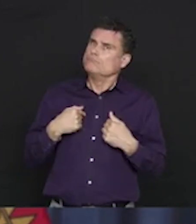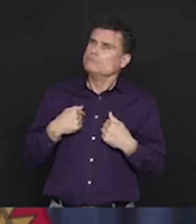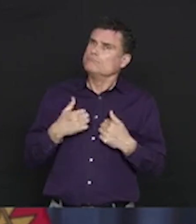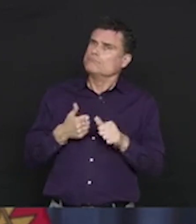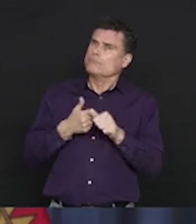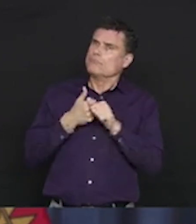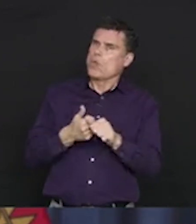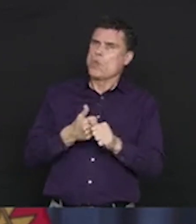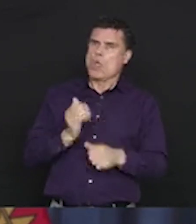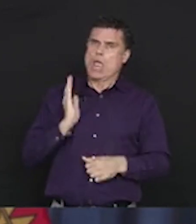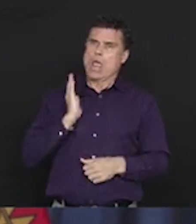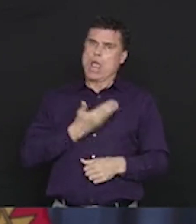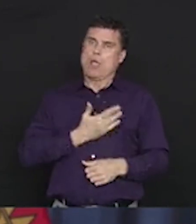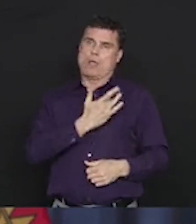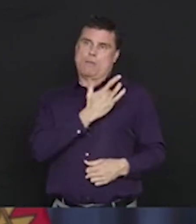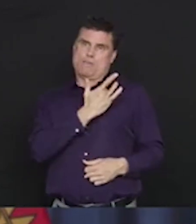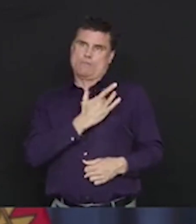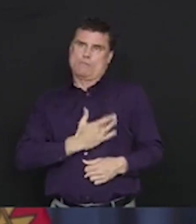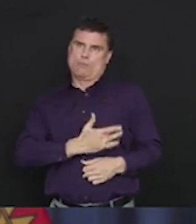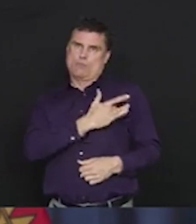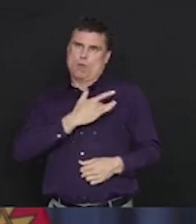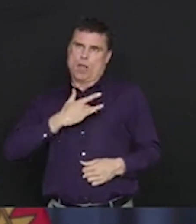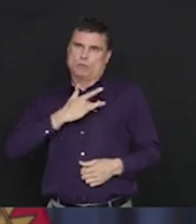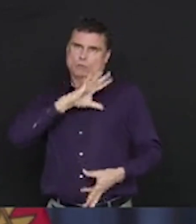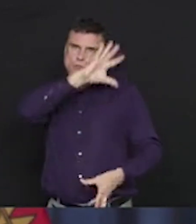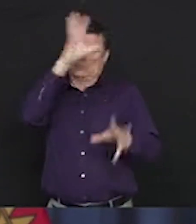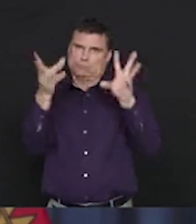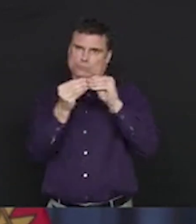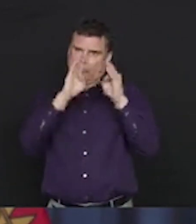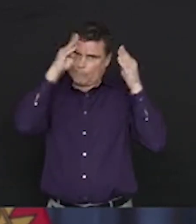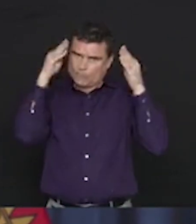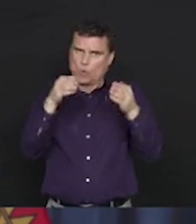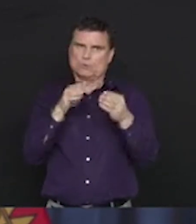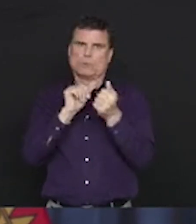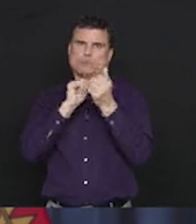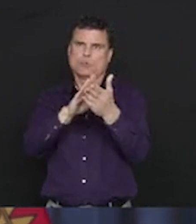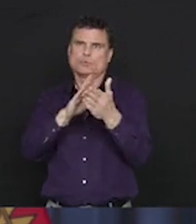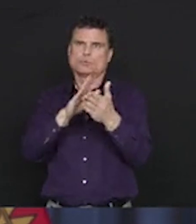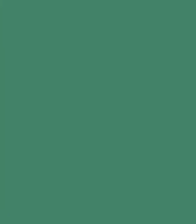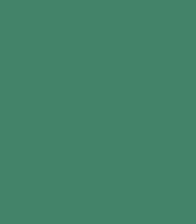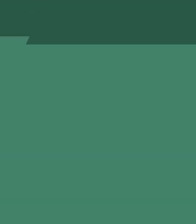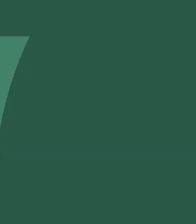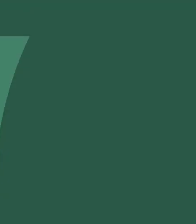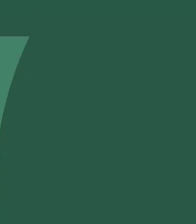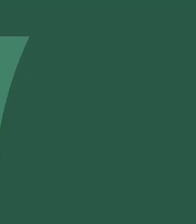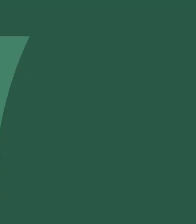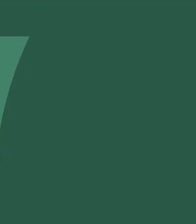there's been huge advantages in doing that from the beginning, and there'll continue to be advantages as we go forward.